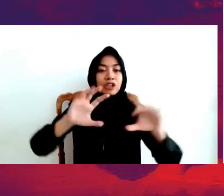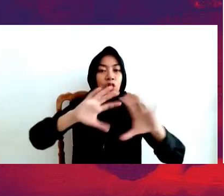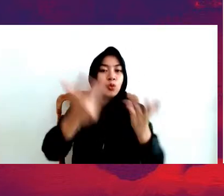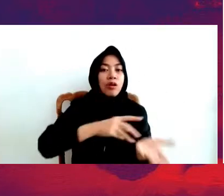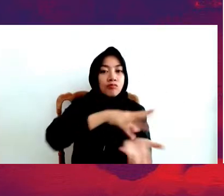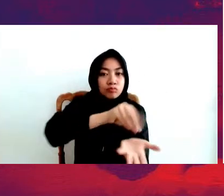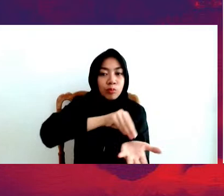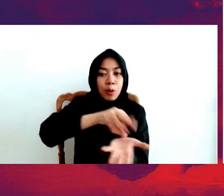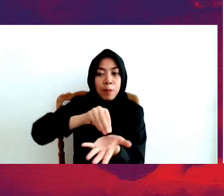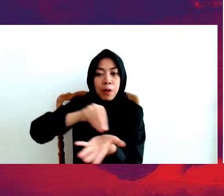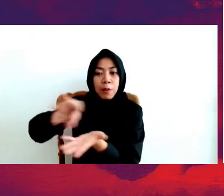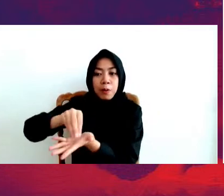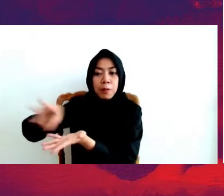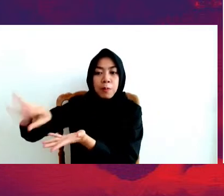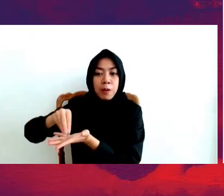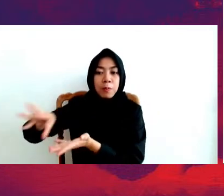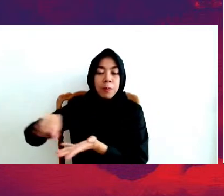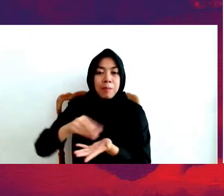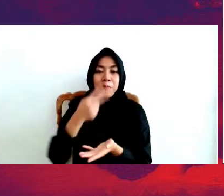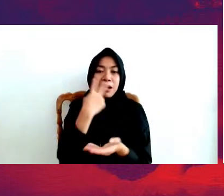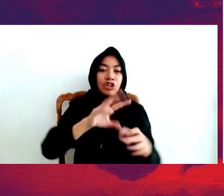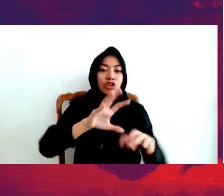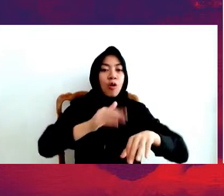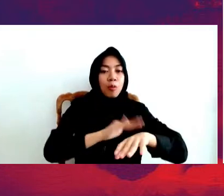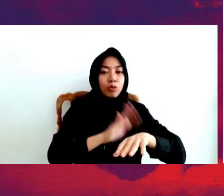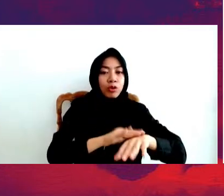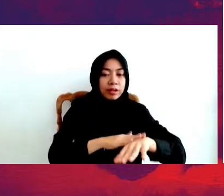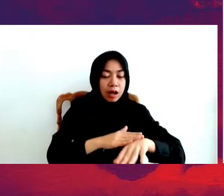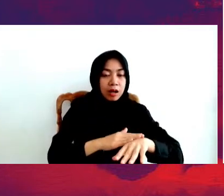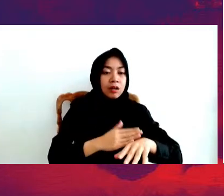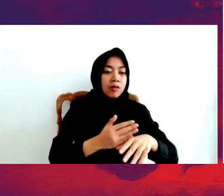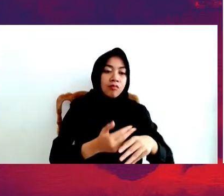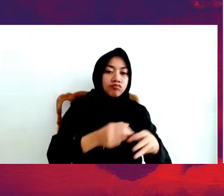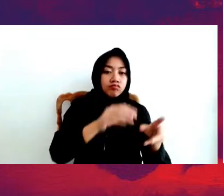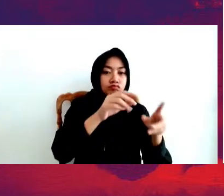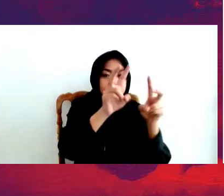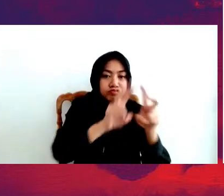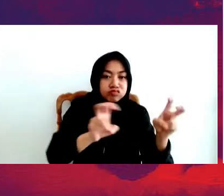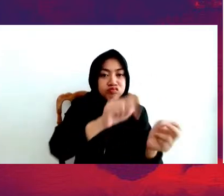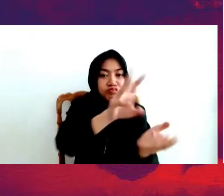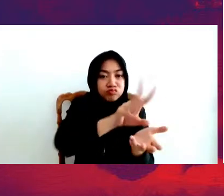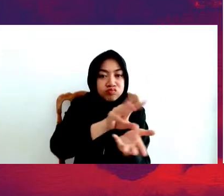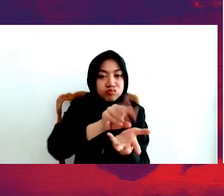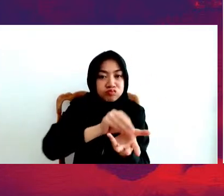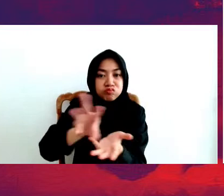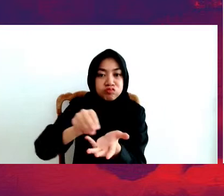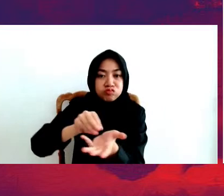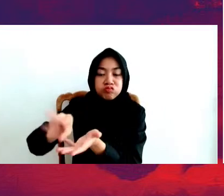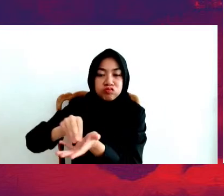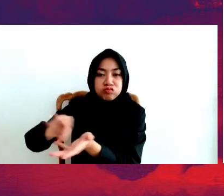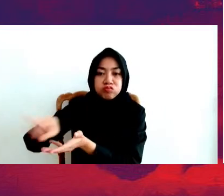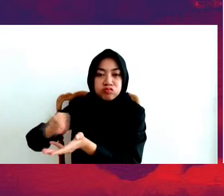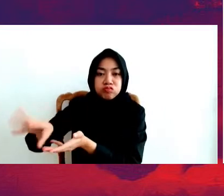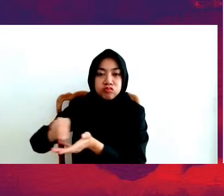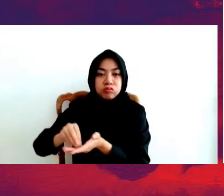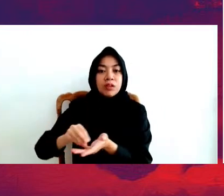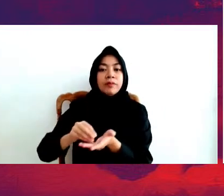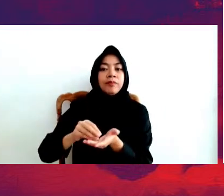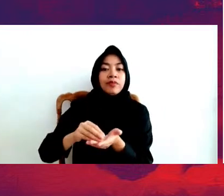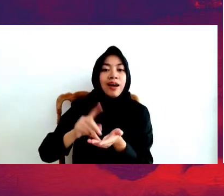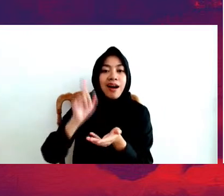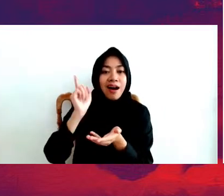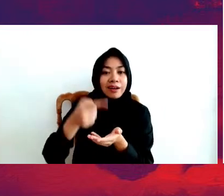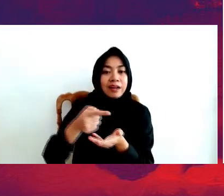results by ethnicity and also caste. So we had disaggregated the results